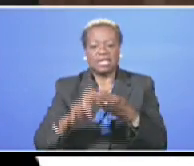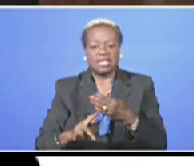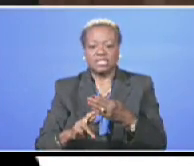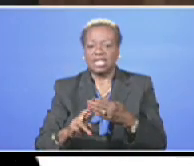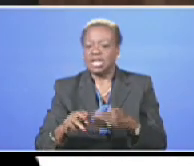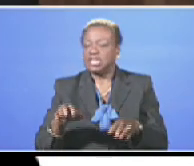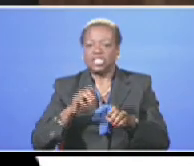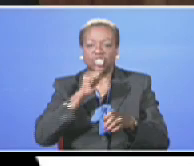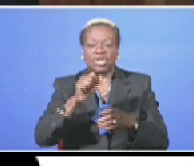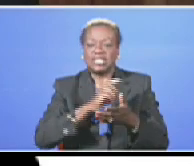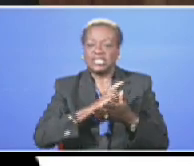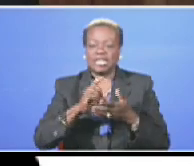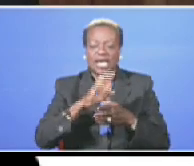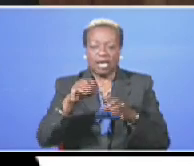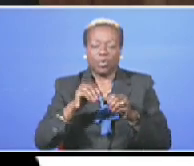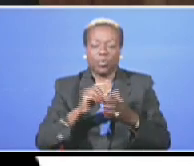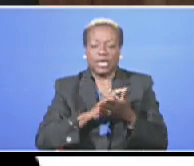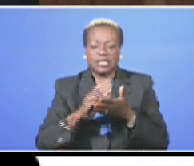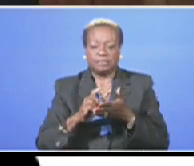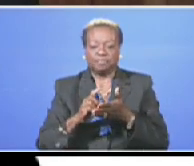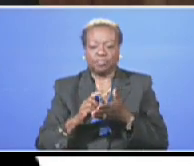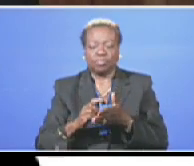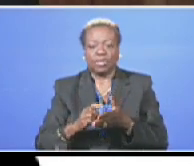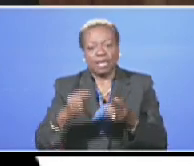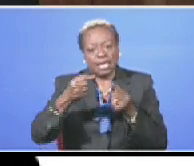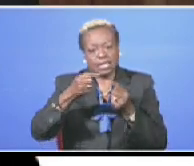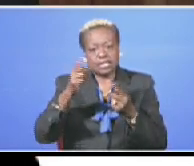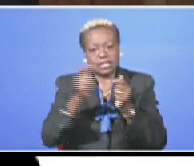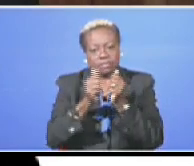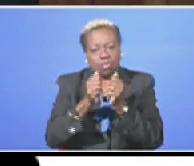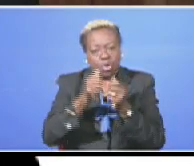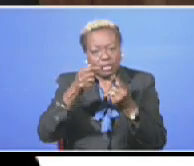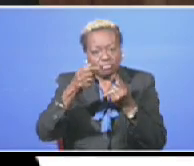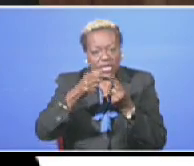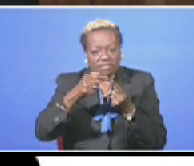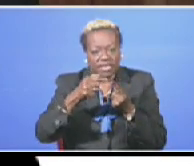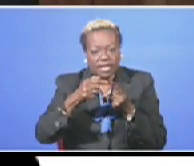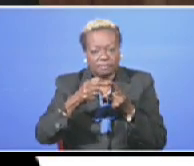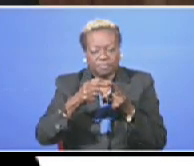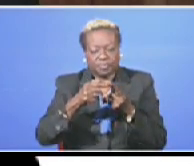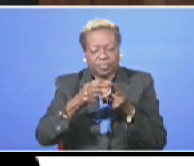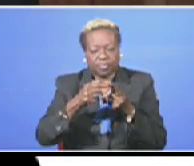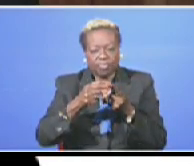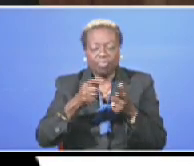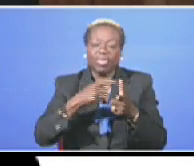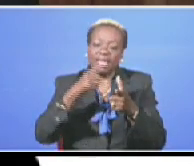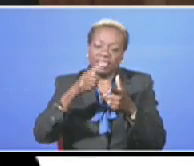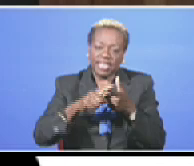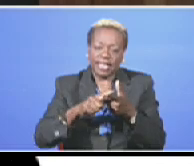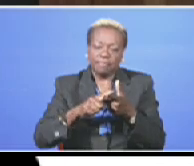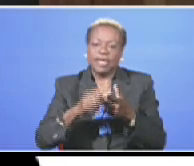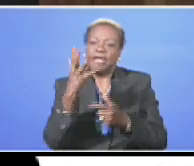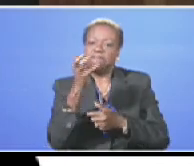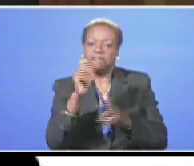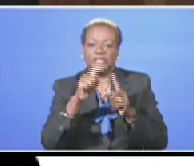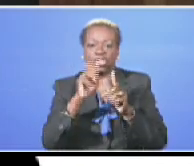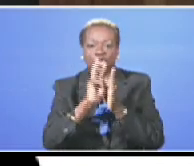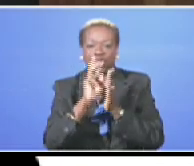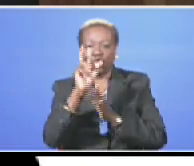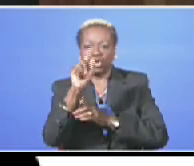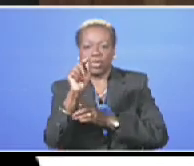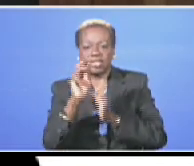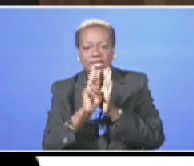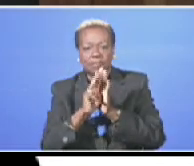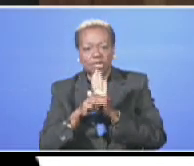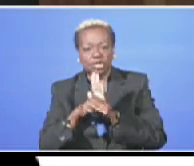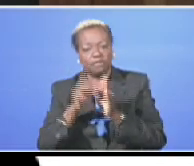rapid test where it's a small prick in your finger, and after you've had a little prick, in 15 to 20 minutes your